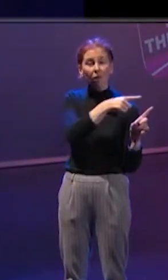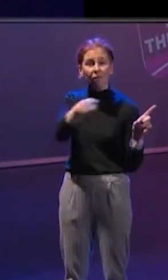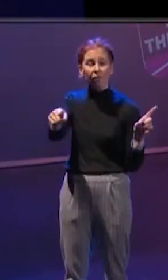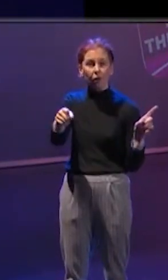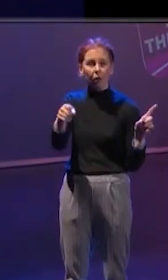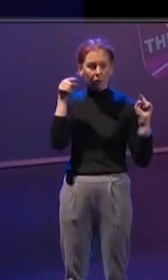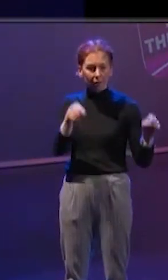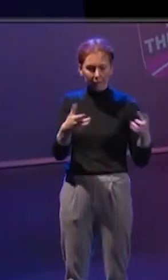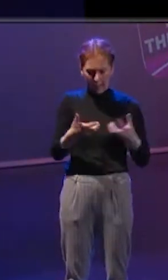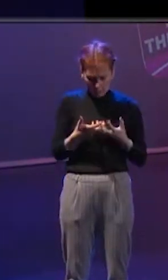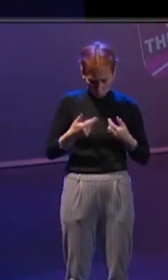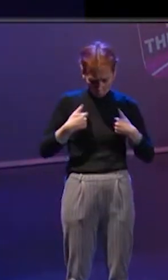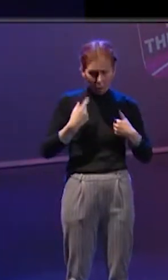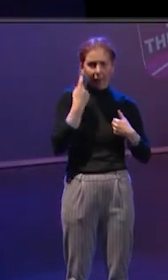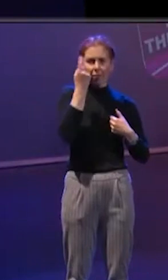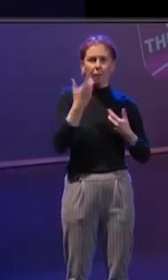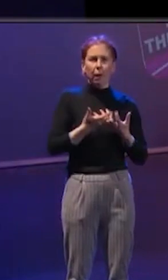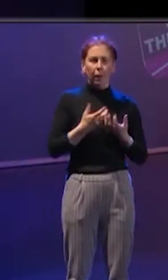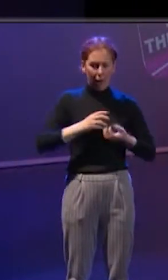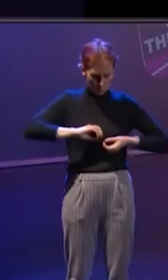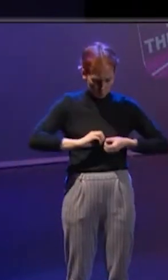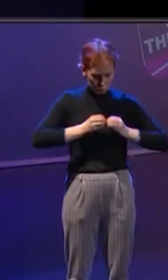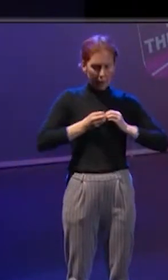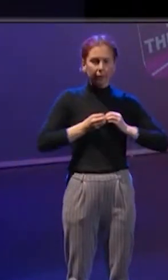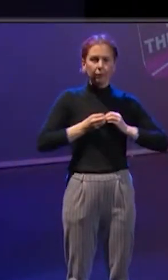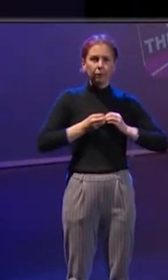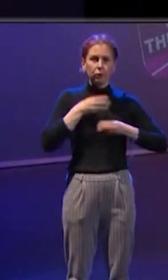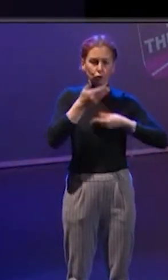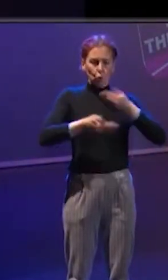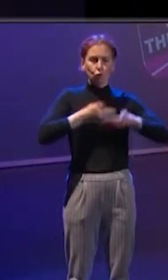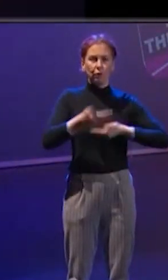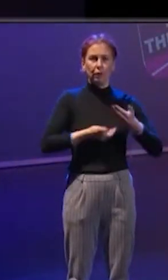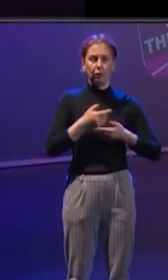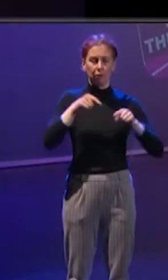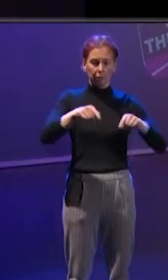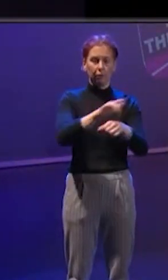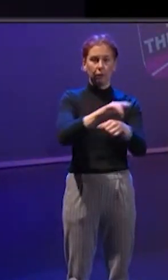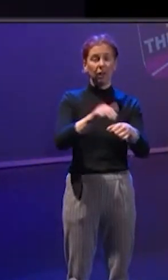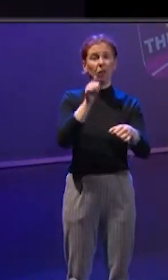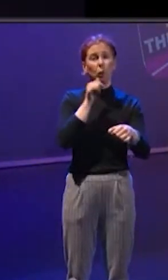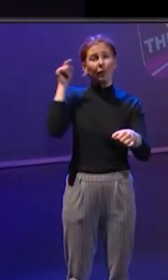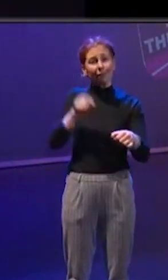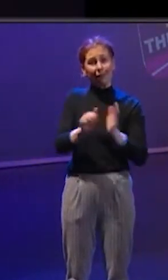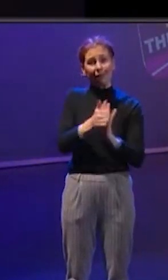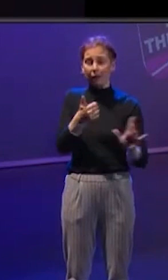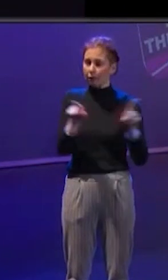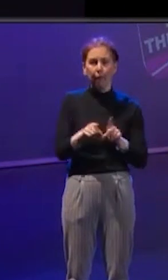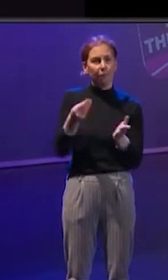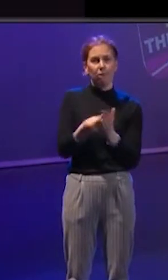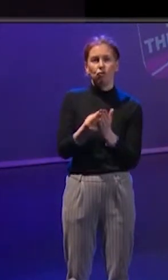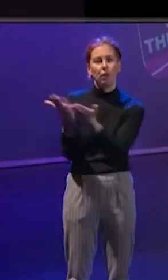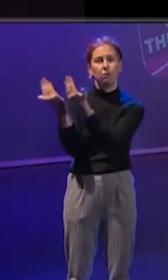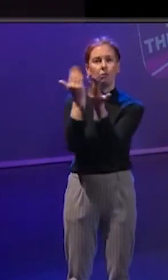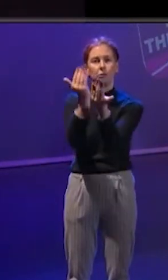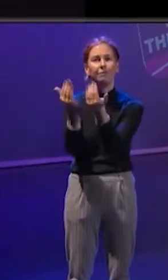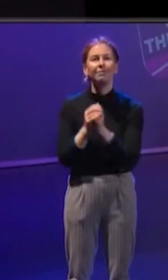story that you want to tell. And that means that, you know, using those skills to fundraise is often quite important. And that applies to commercial